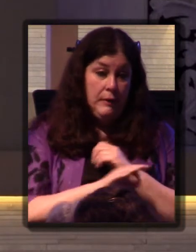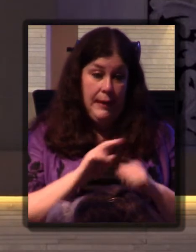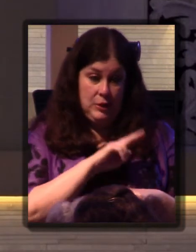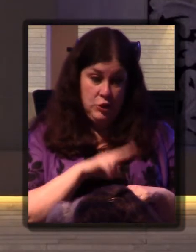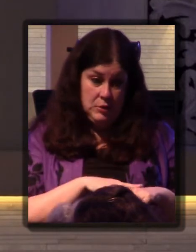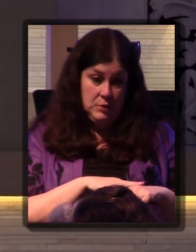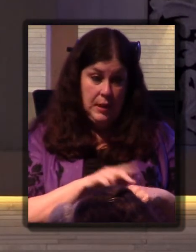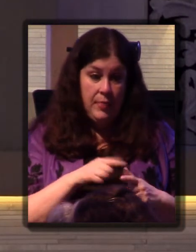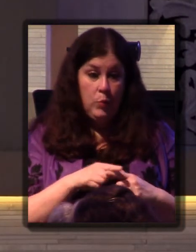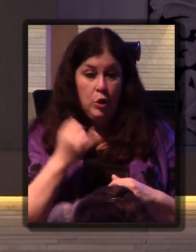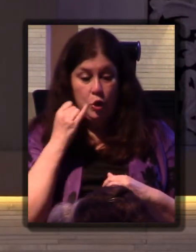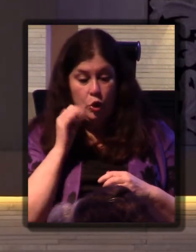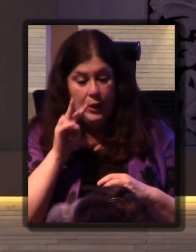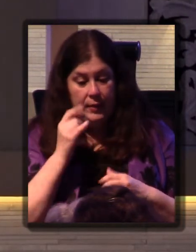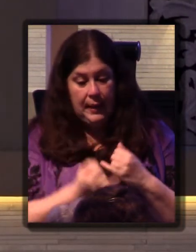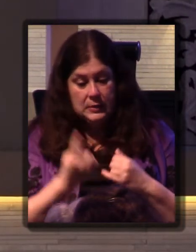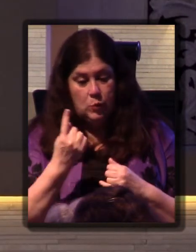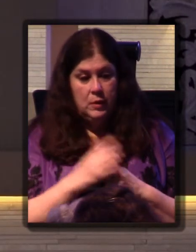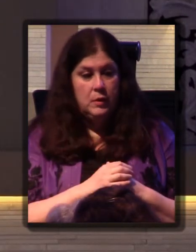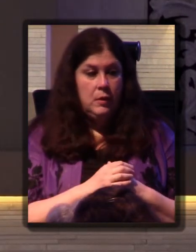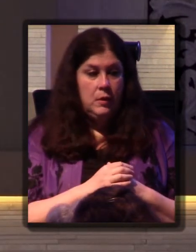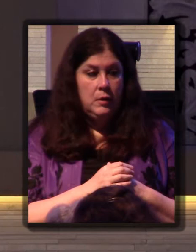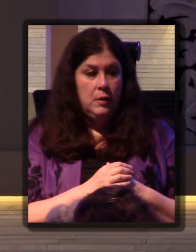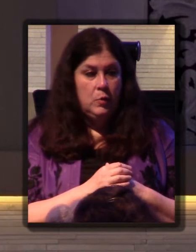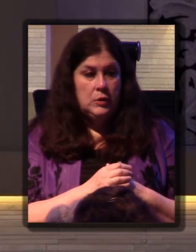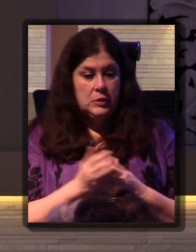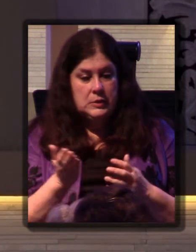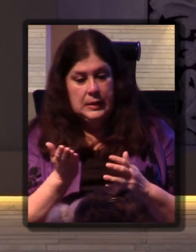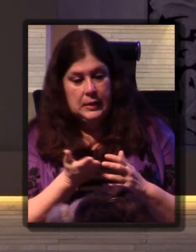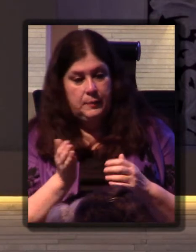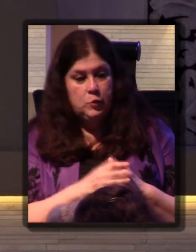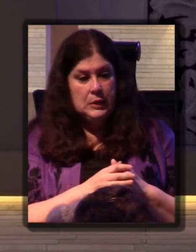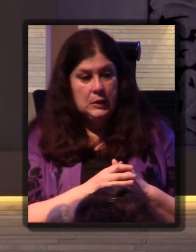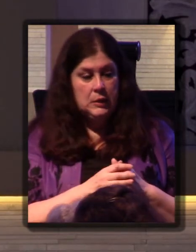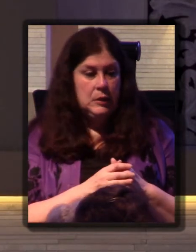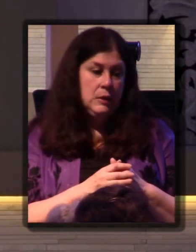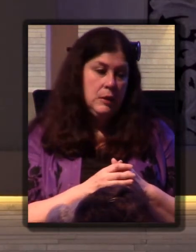foreign nations. And then we'll be looking at the last oracle, which is snuck in between